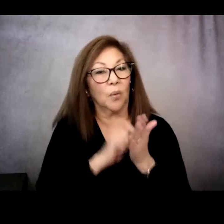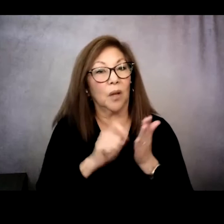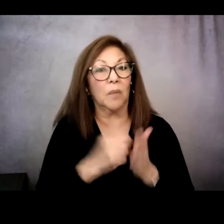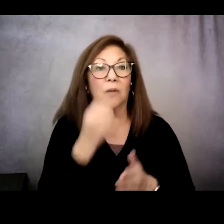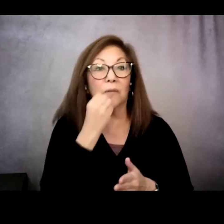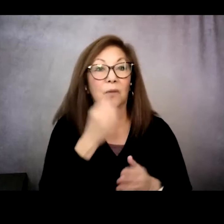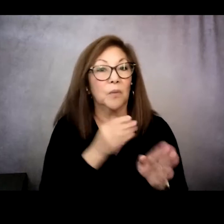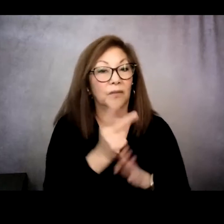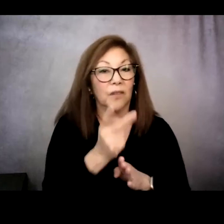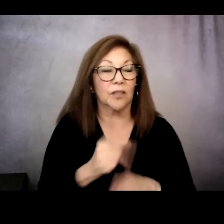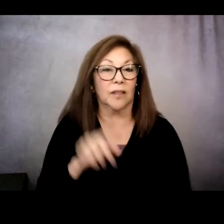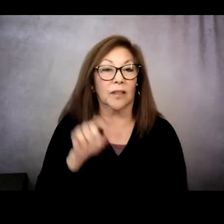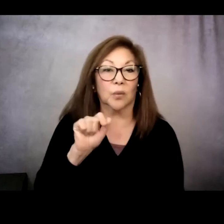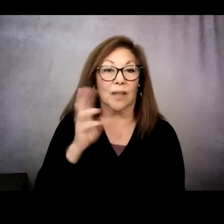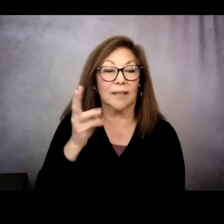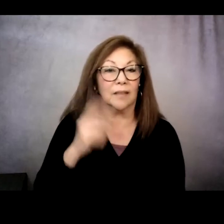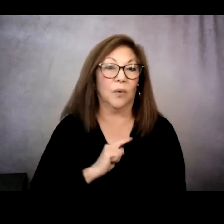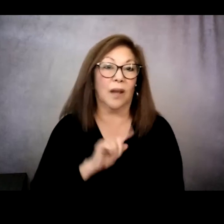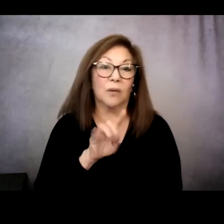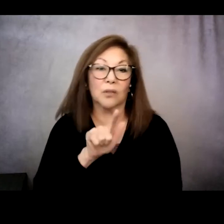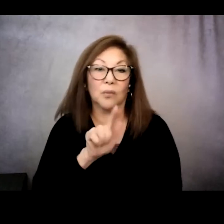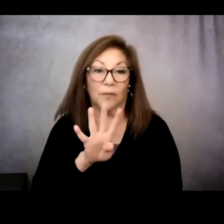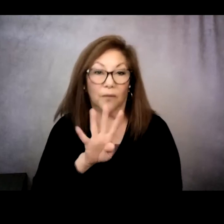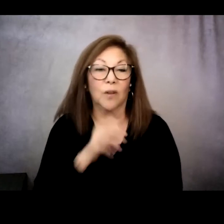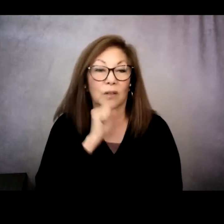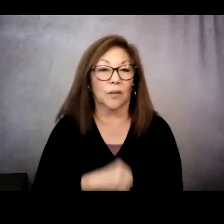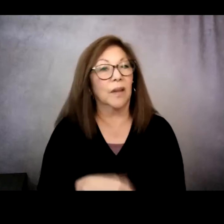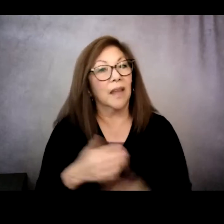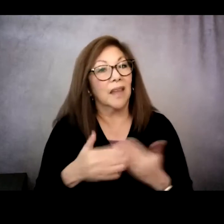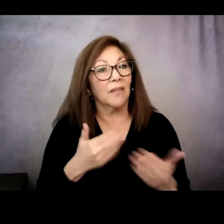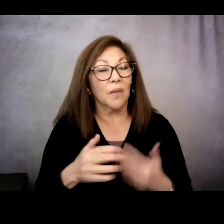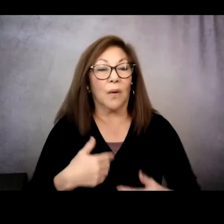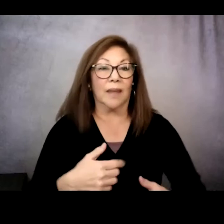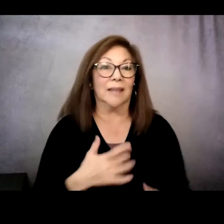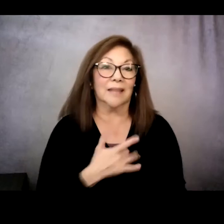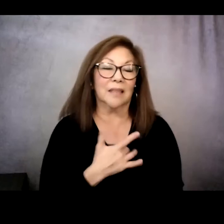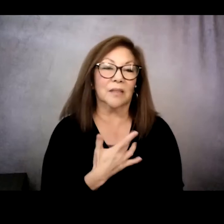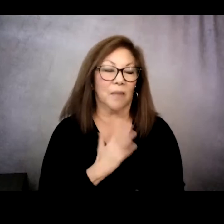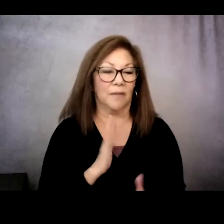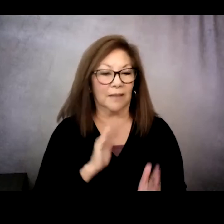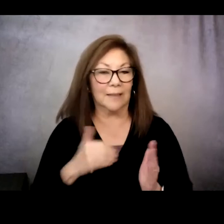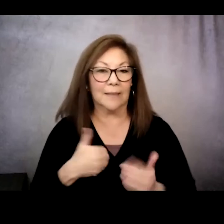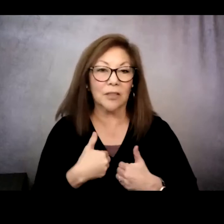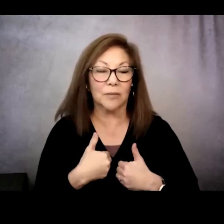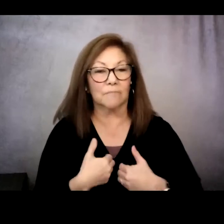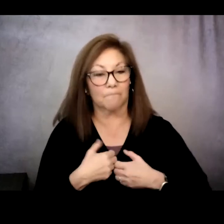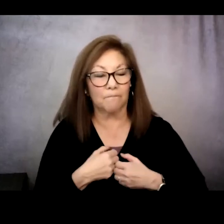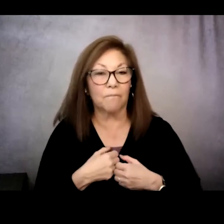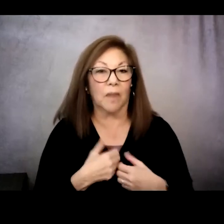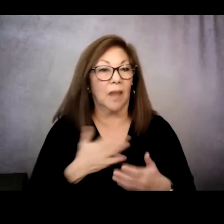in 2016 when I was 24. Even then, I could sense that I was writing from a center of gravity that differed from those